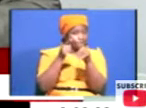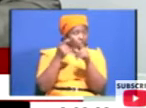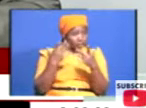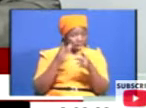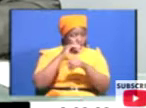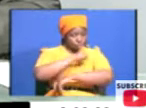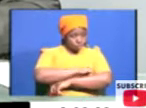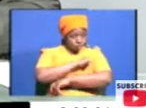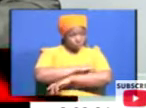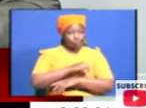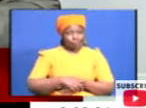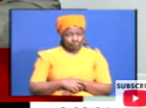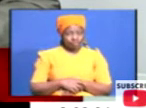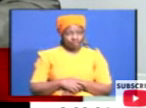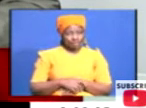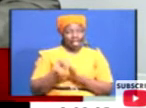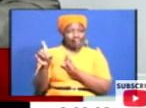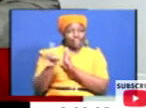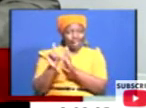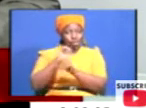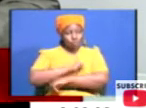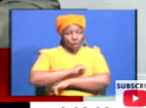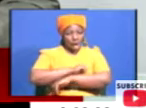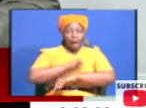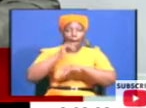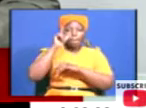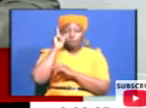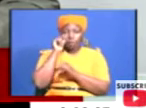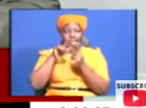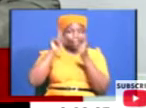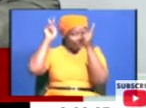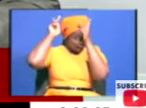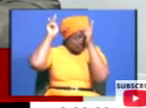schools, days, schools in Mombasa, Kakamega, and six other